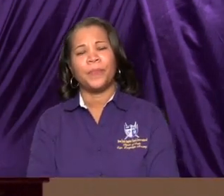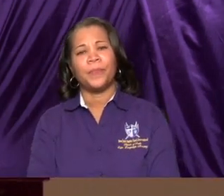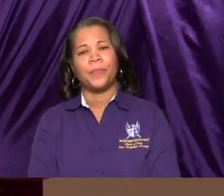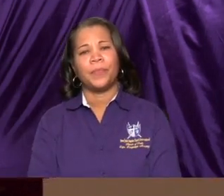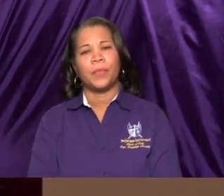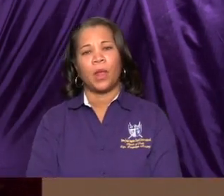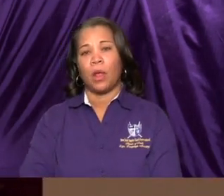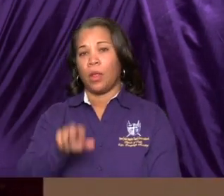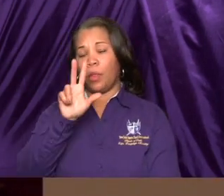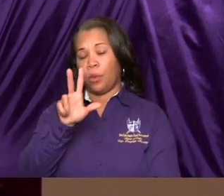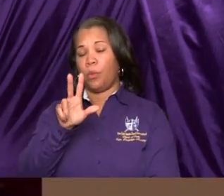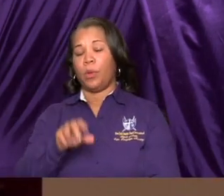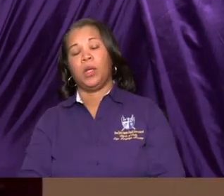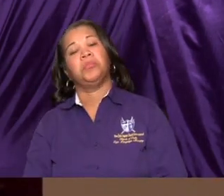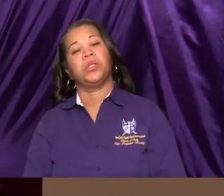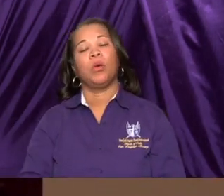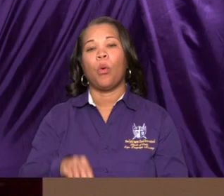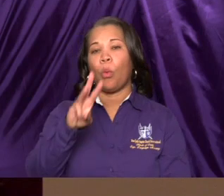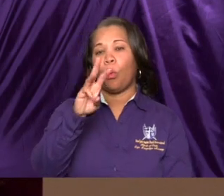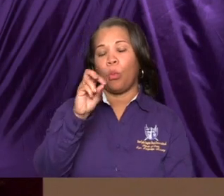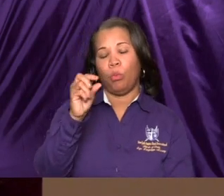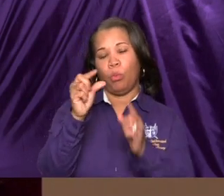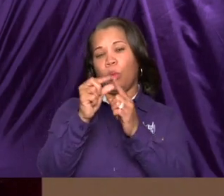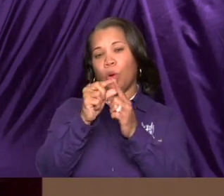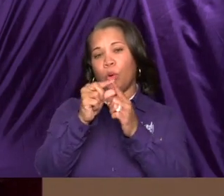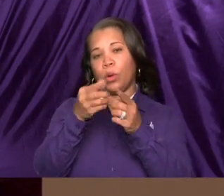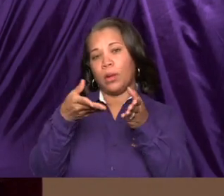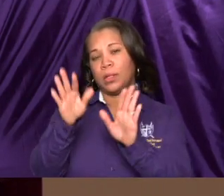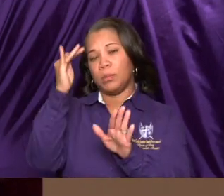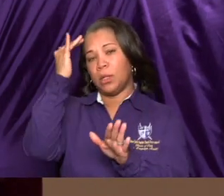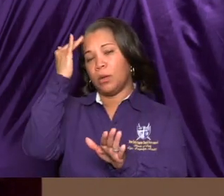That three-letter word lets me know that those people